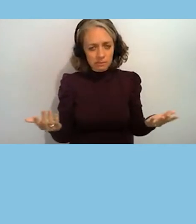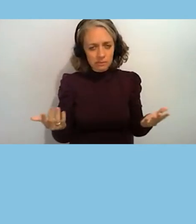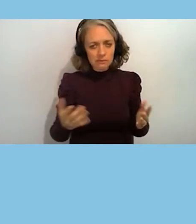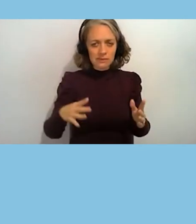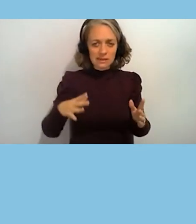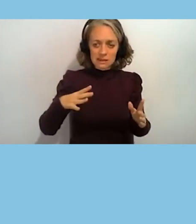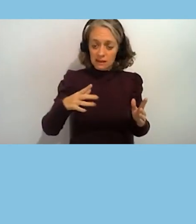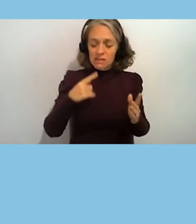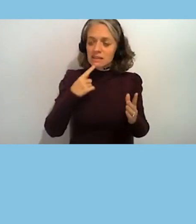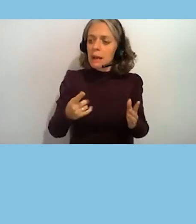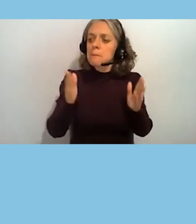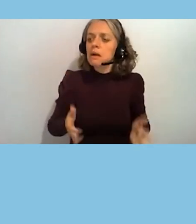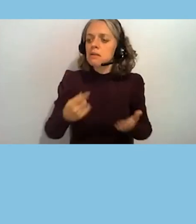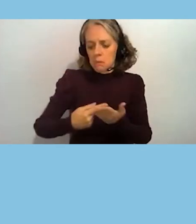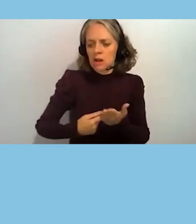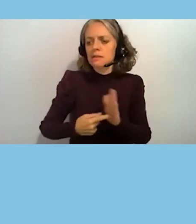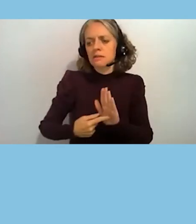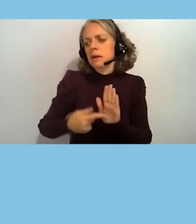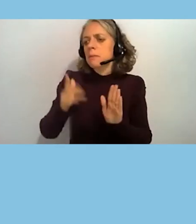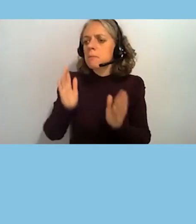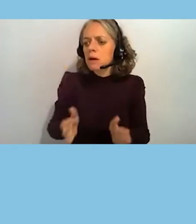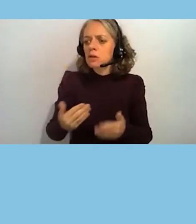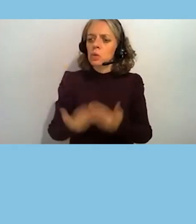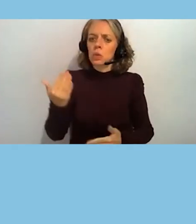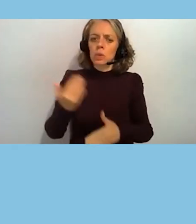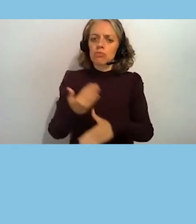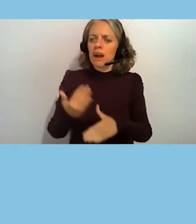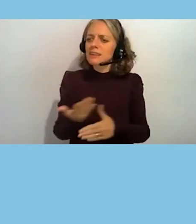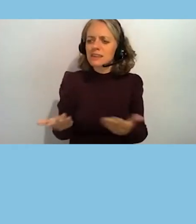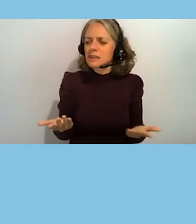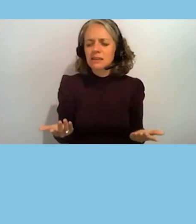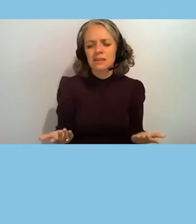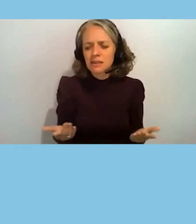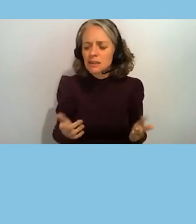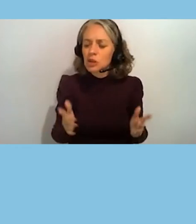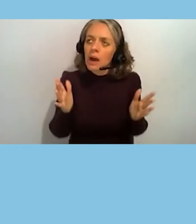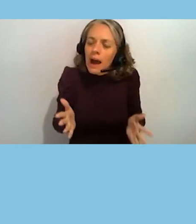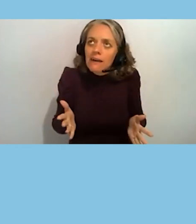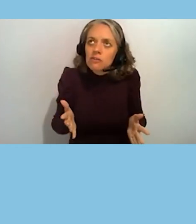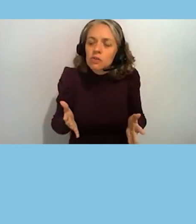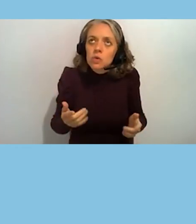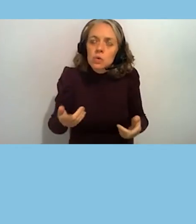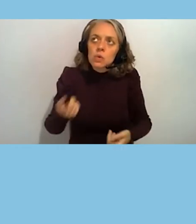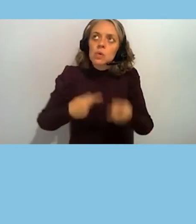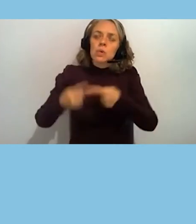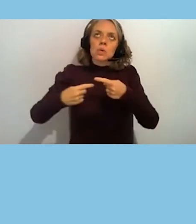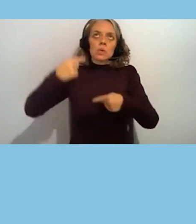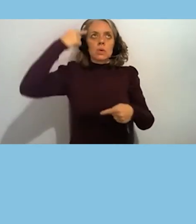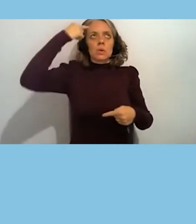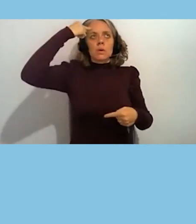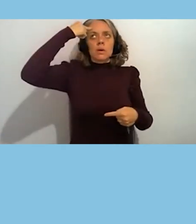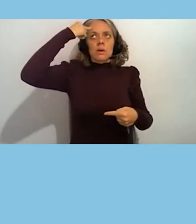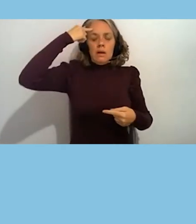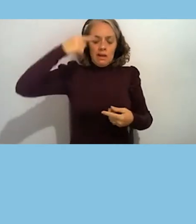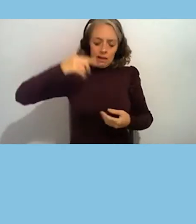in mandating a policy for a new practice without truly wondering, disturbing,